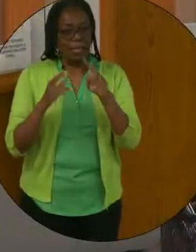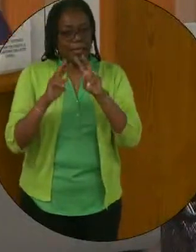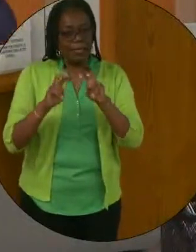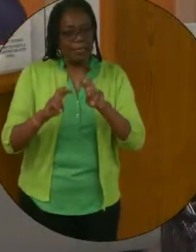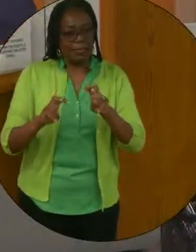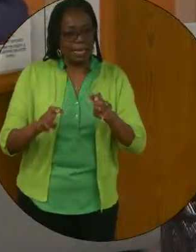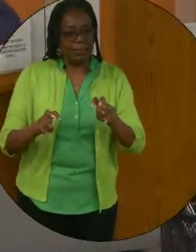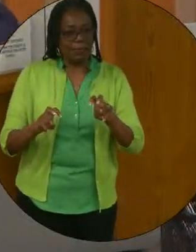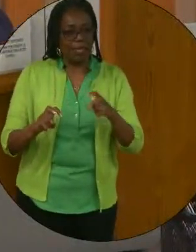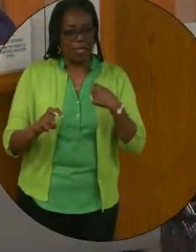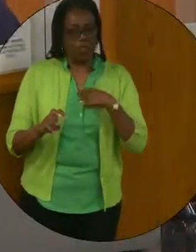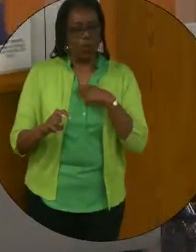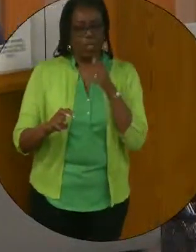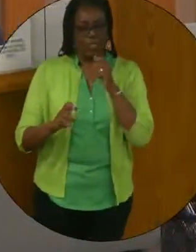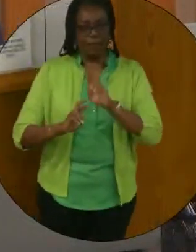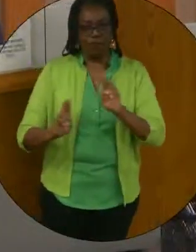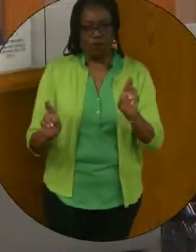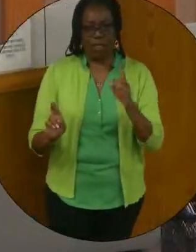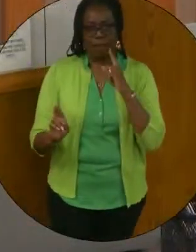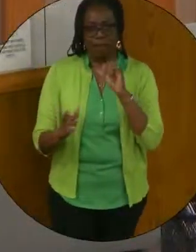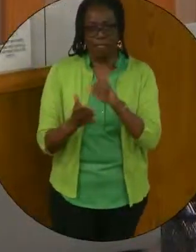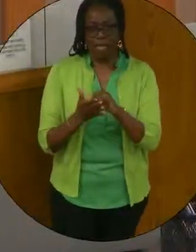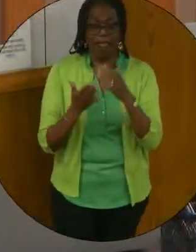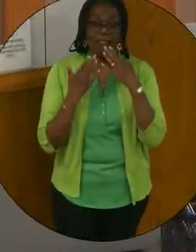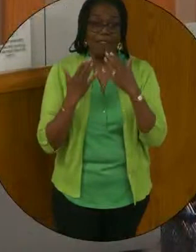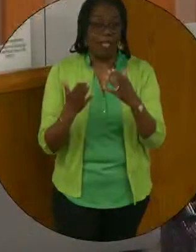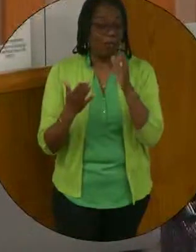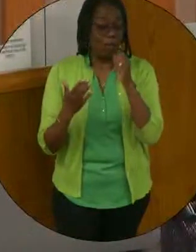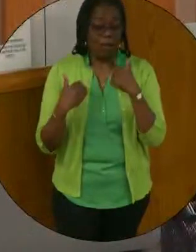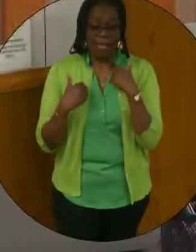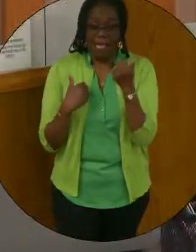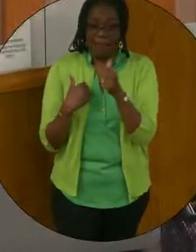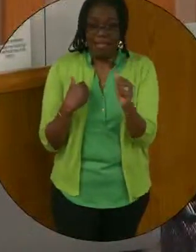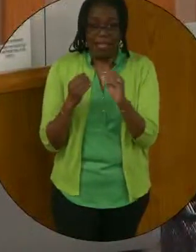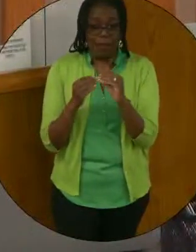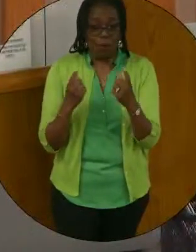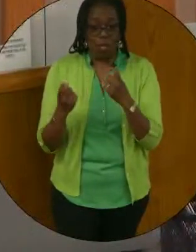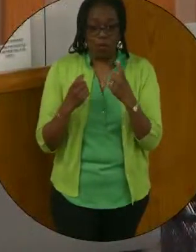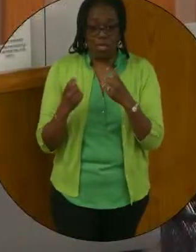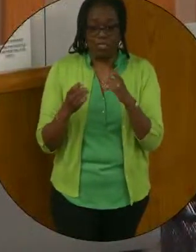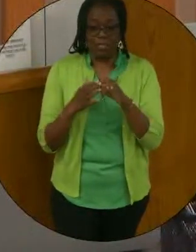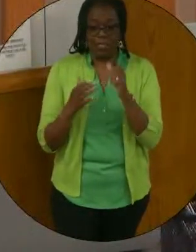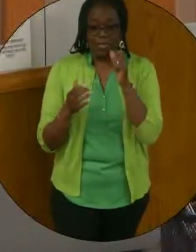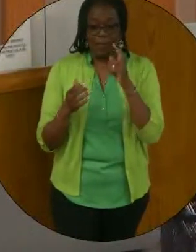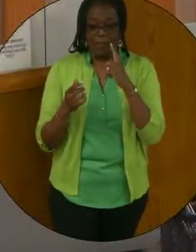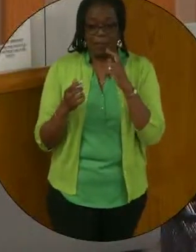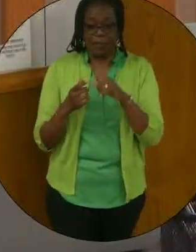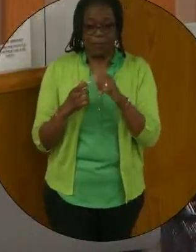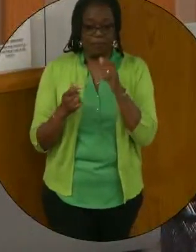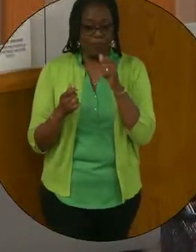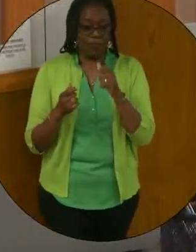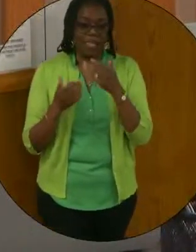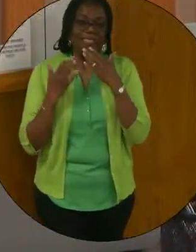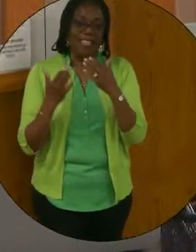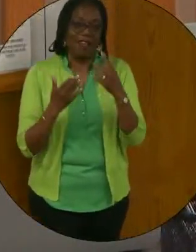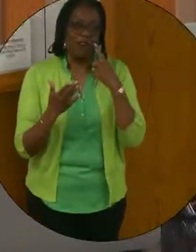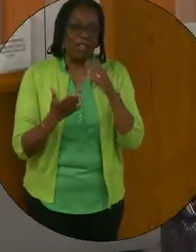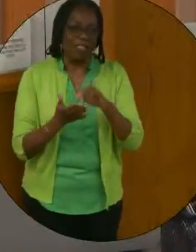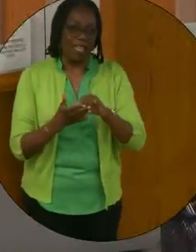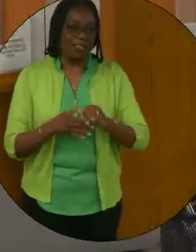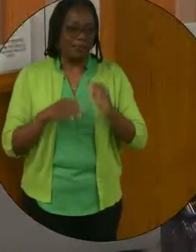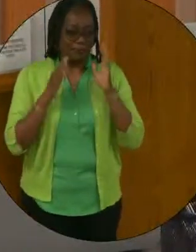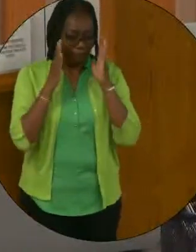assessment, and we need to be prepared for that. Okay, thank you. I don't have any other questions. It seems like my colleagues are all questioned. Oh, thank you for that. Yes.